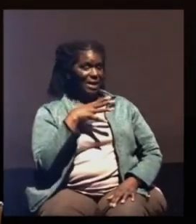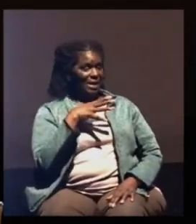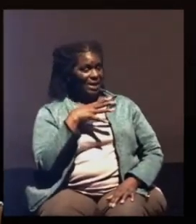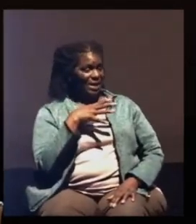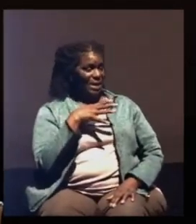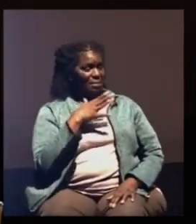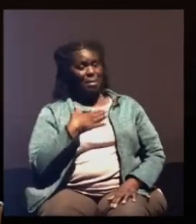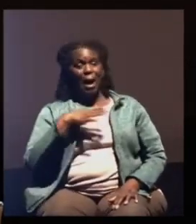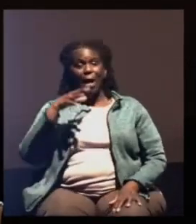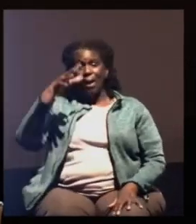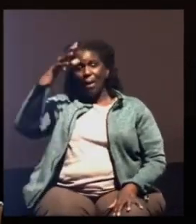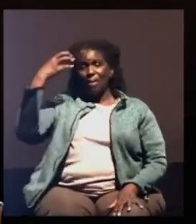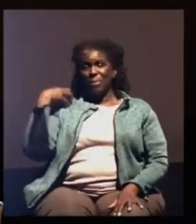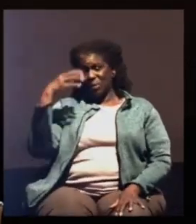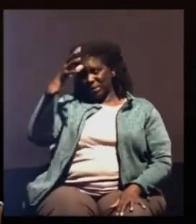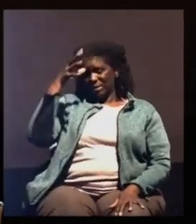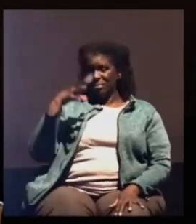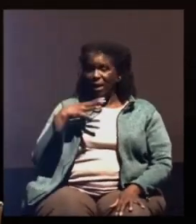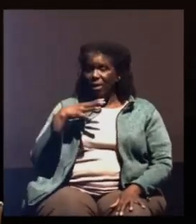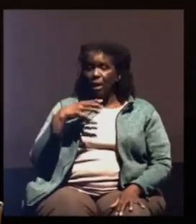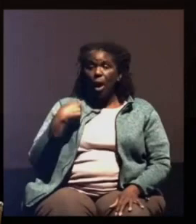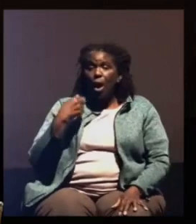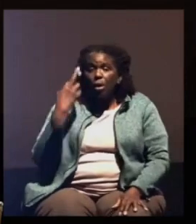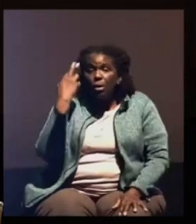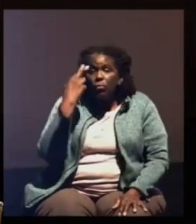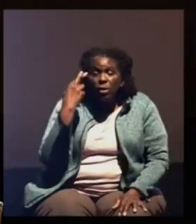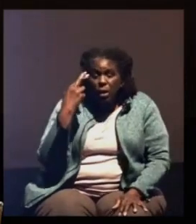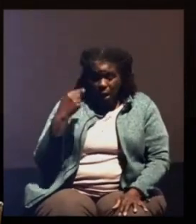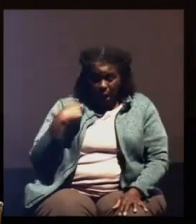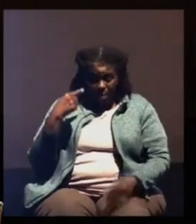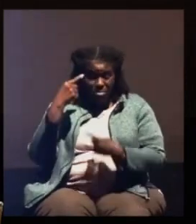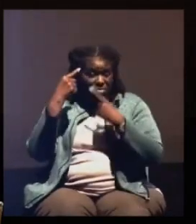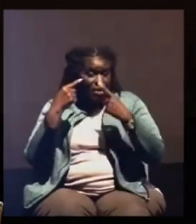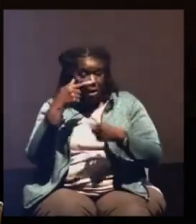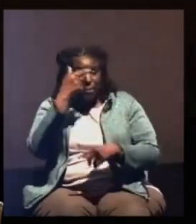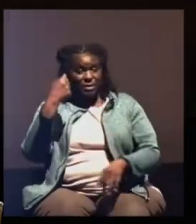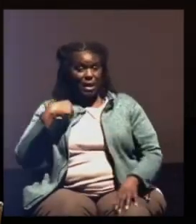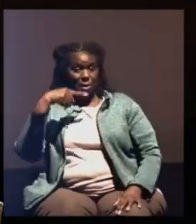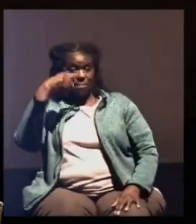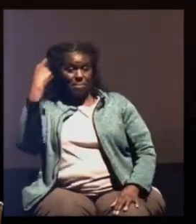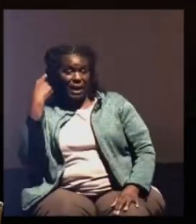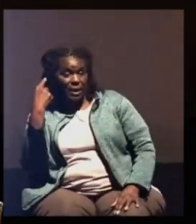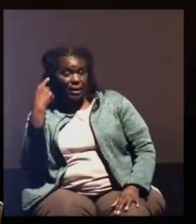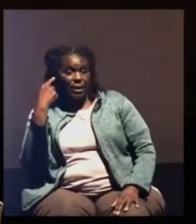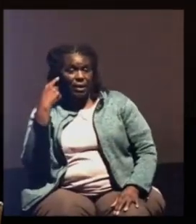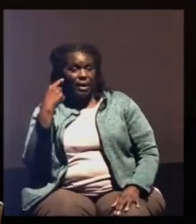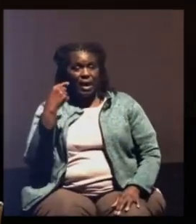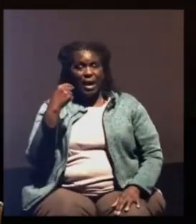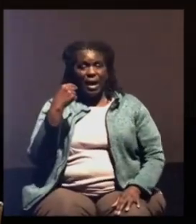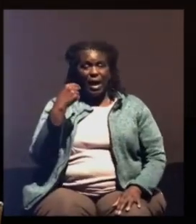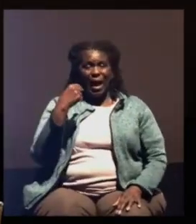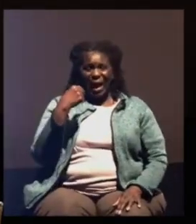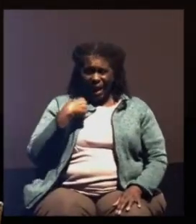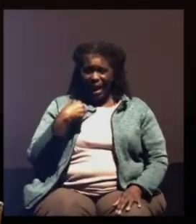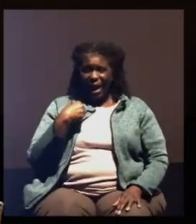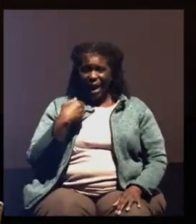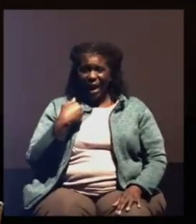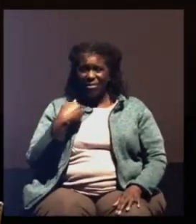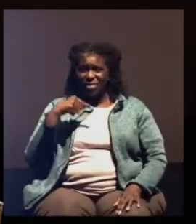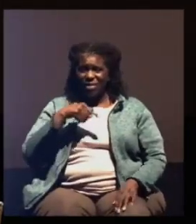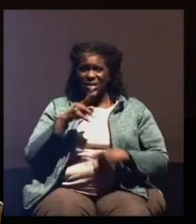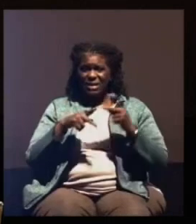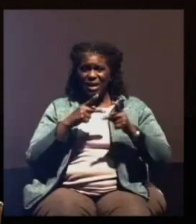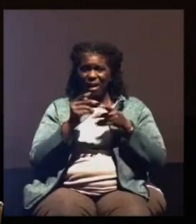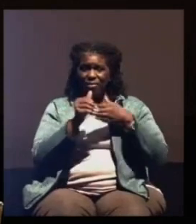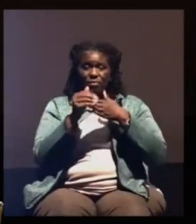my boss woman, Nancy Svensson, and I didn't realize this, where I'm thinking that because I'm black and I haven't had this kind of leadership, she mentioned to me